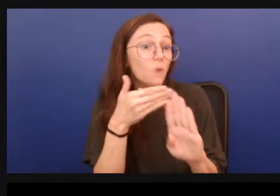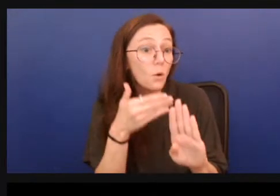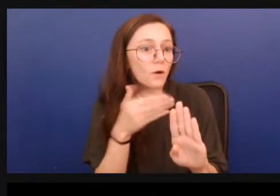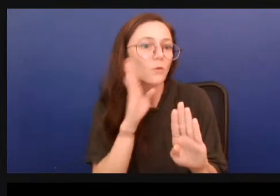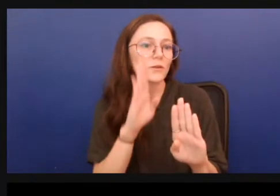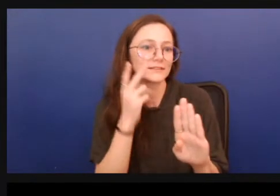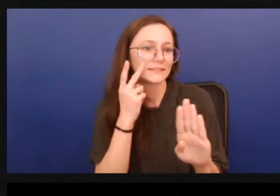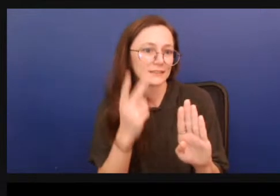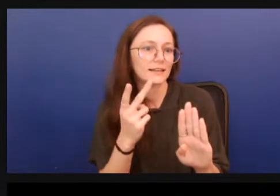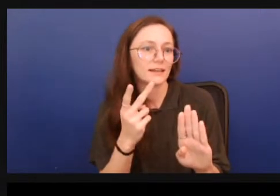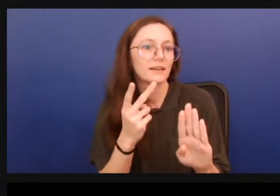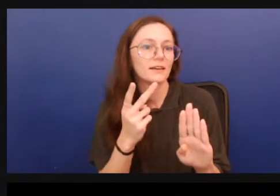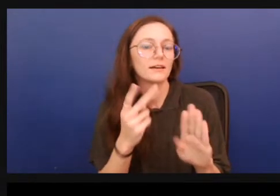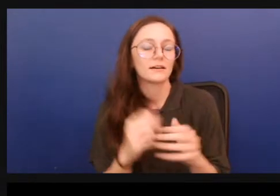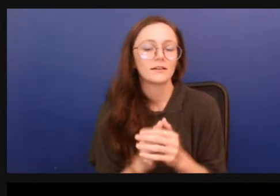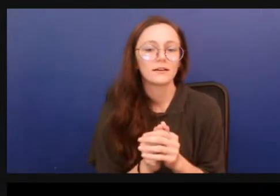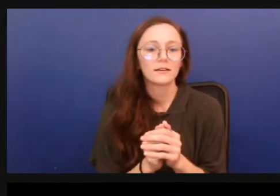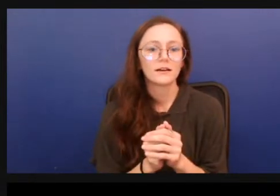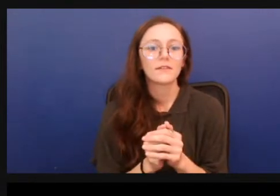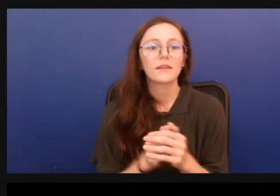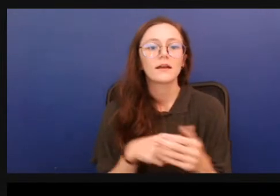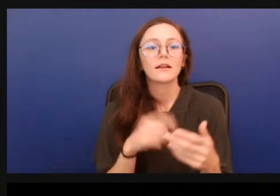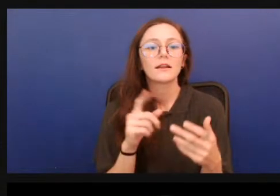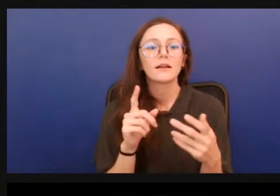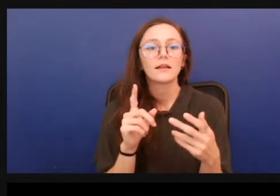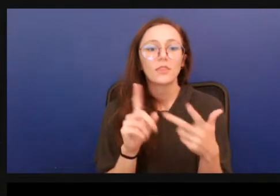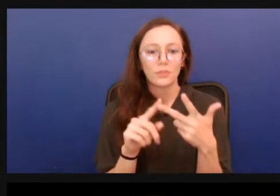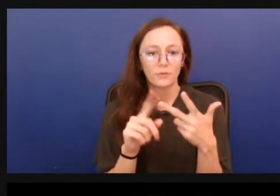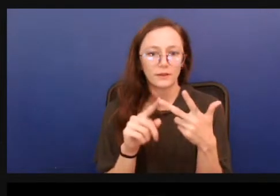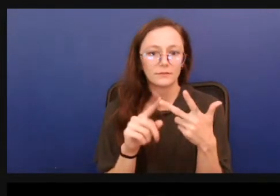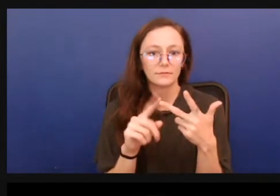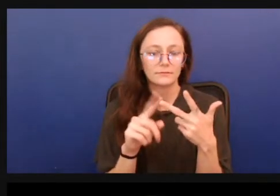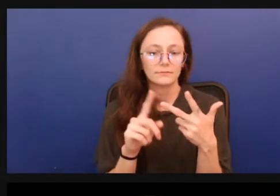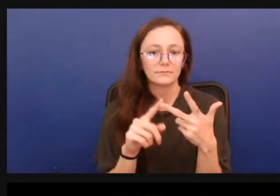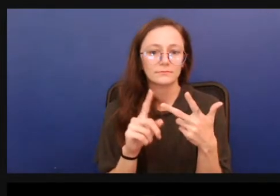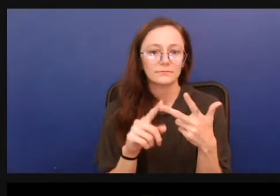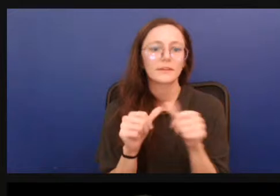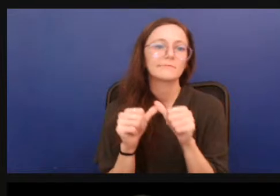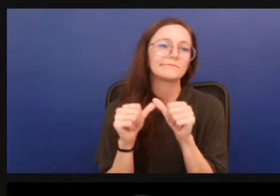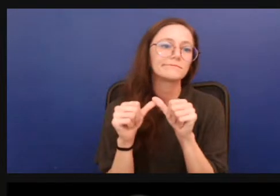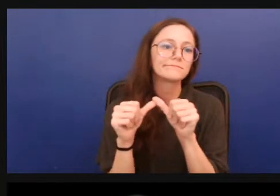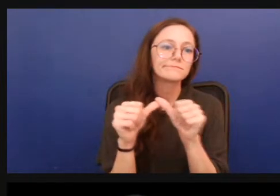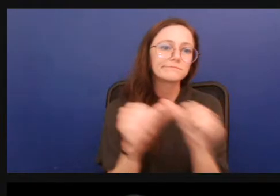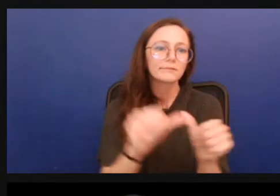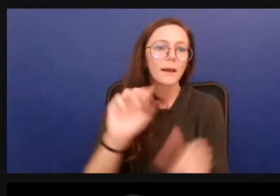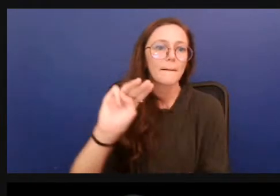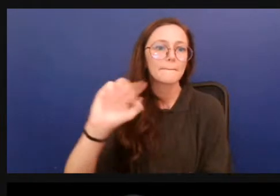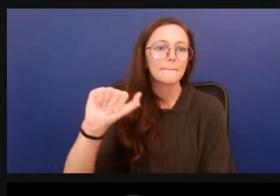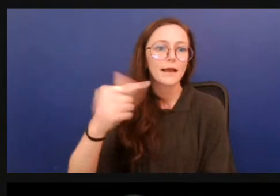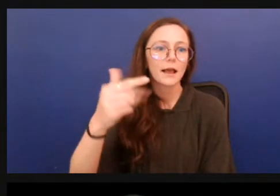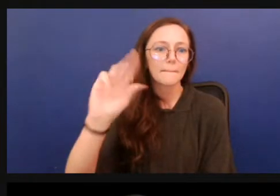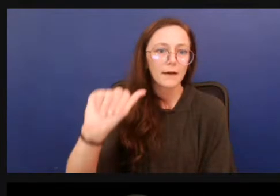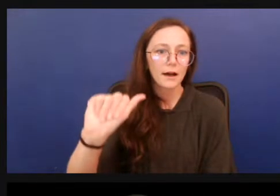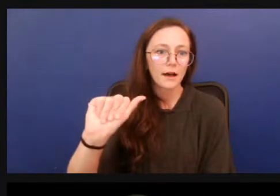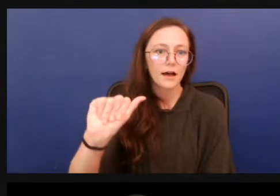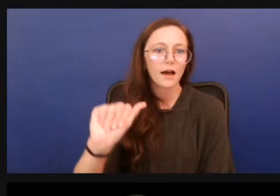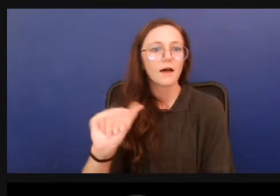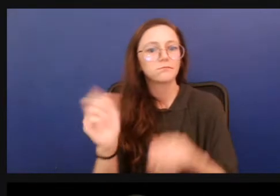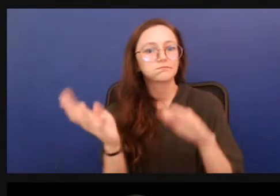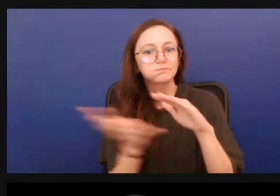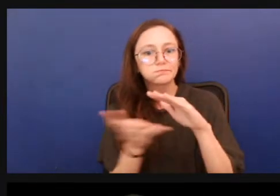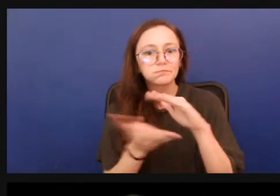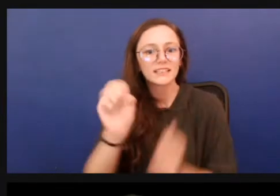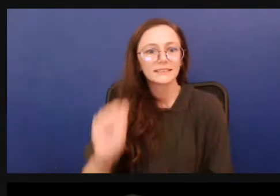And their option 3, continued accumulation south-southwest of the summit with an eventual eruption outside of the